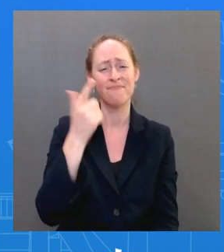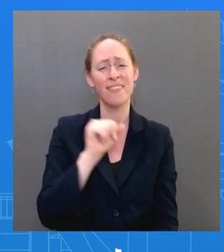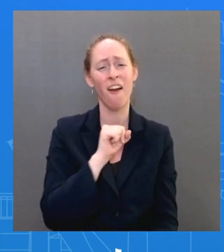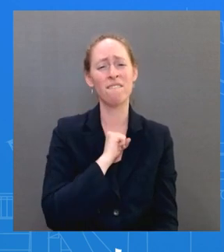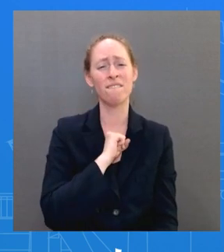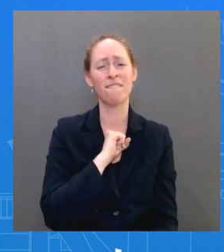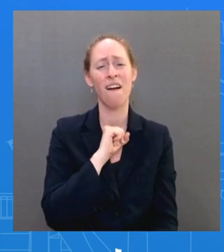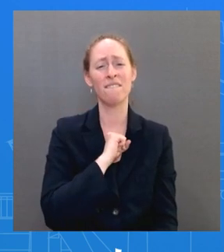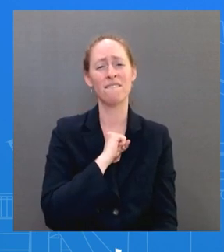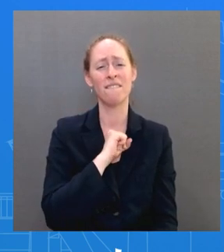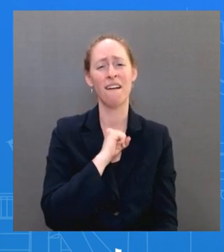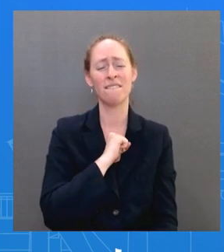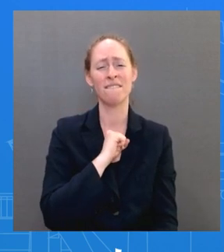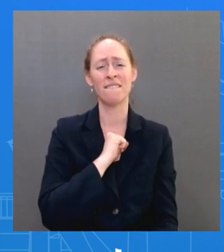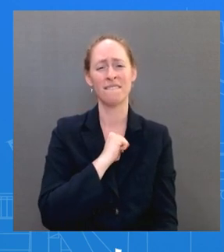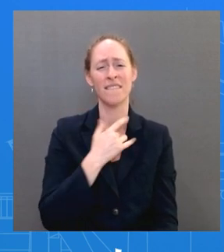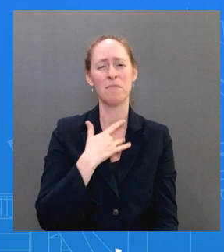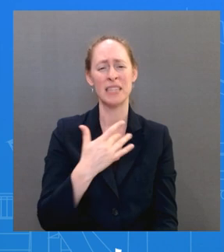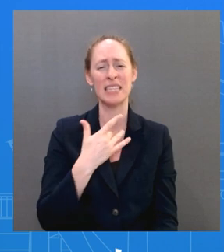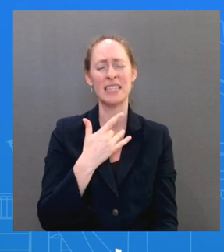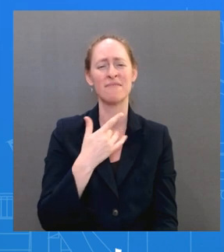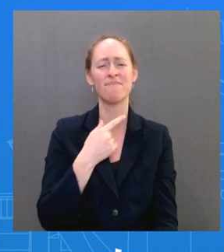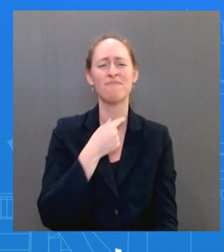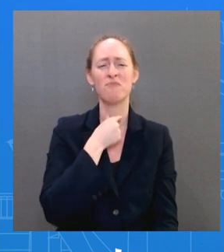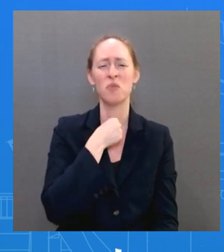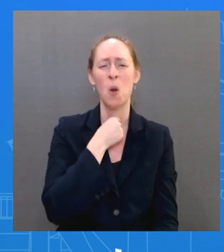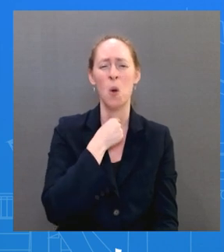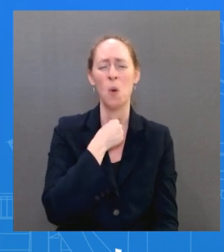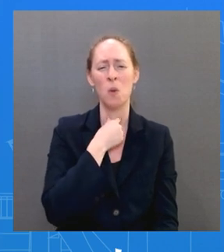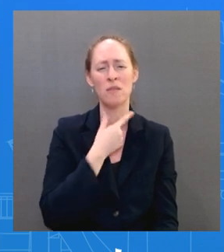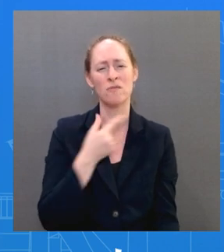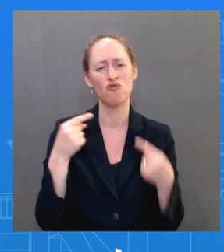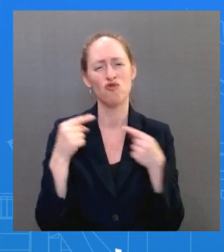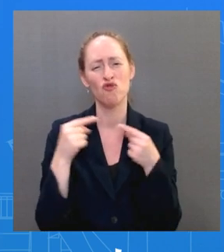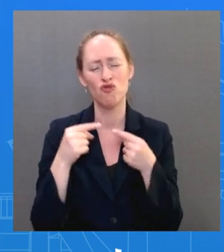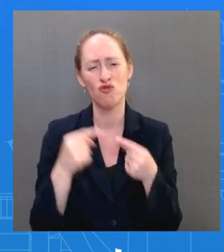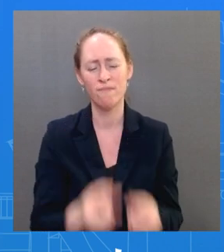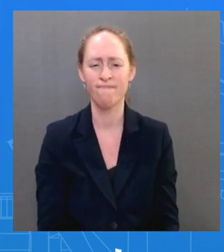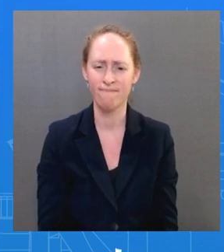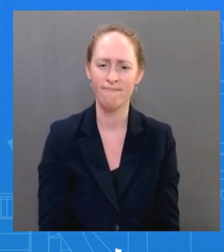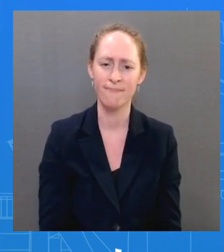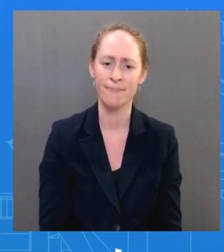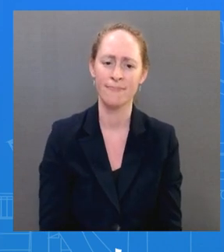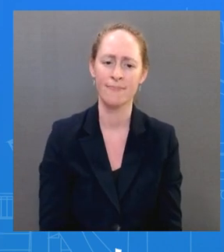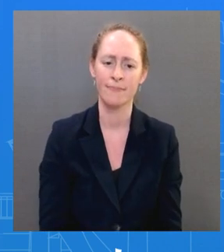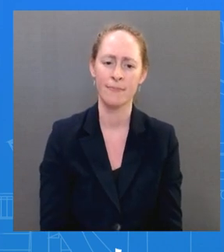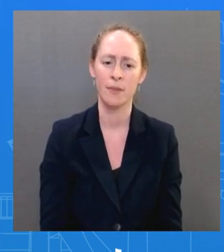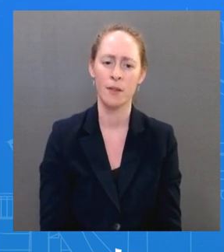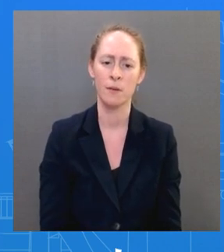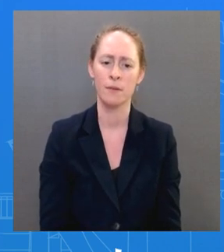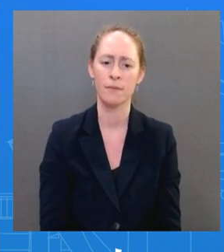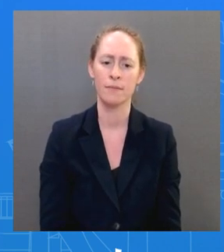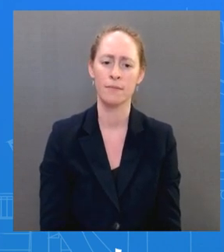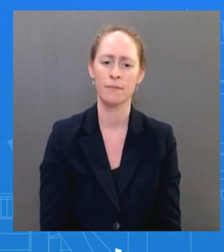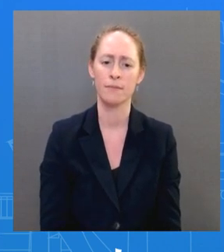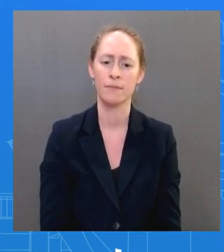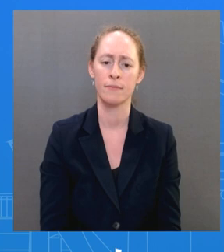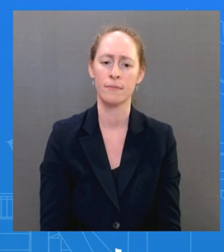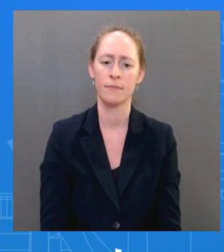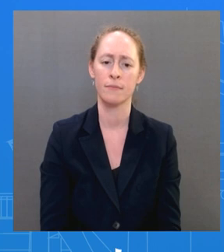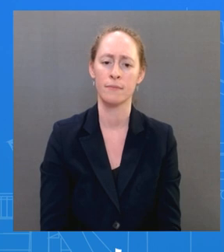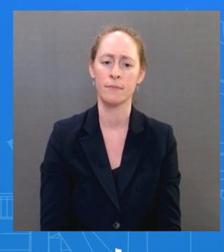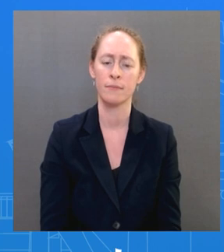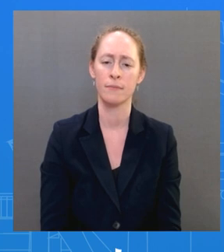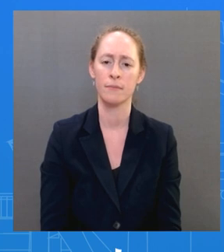bit hoarse. And I suspect that's what's going on here. I just have one more clarifying question on the president's temperature last night. Was it